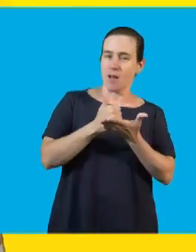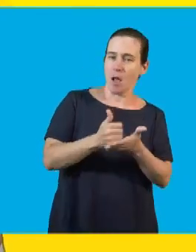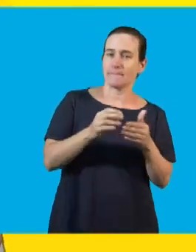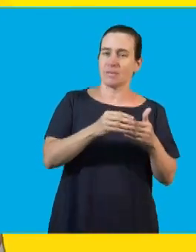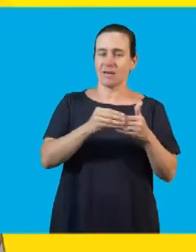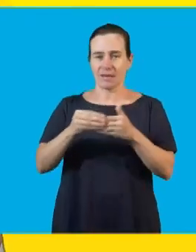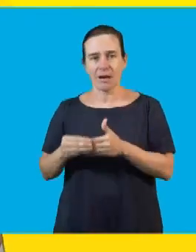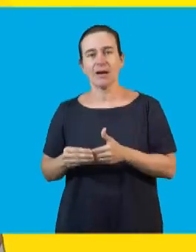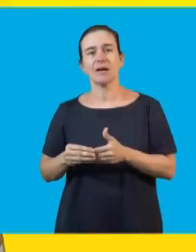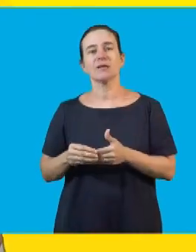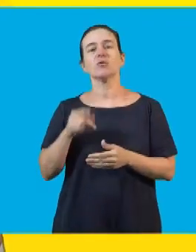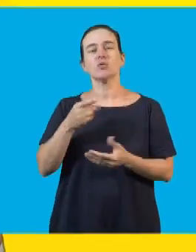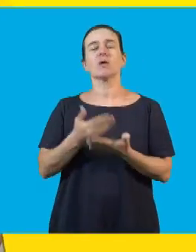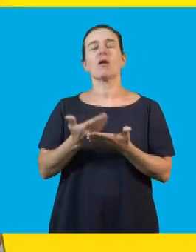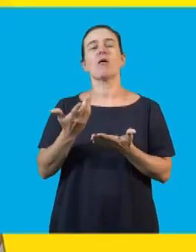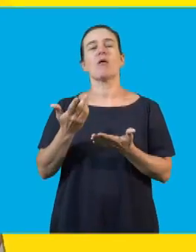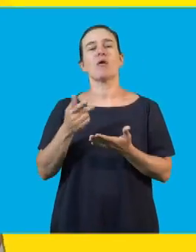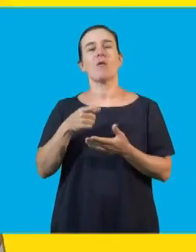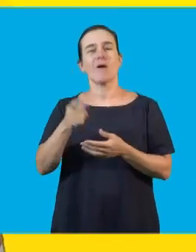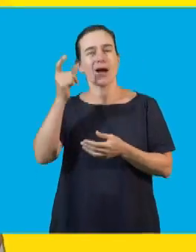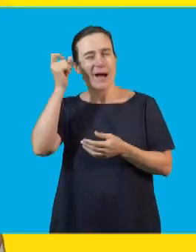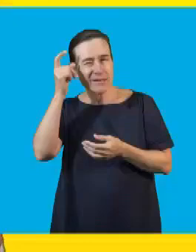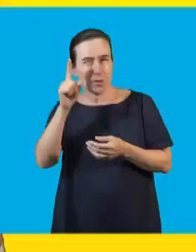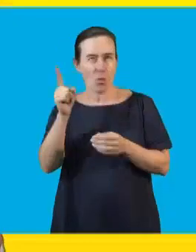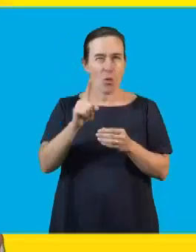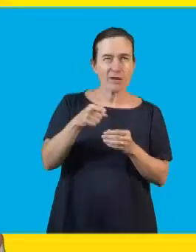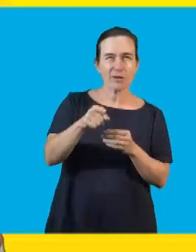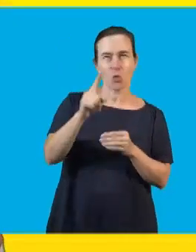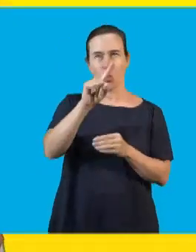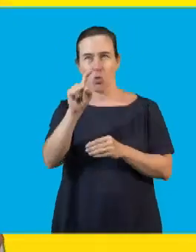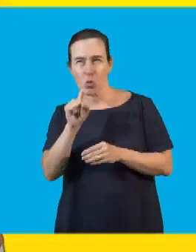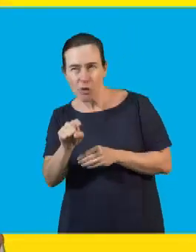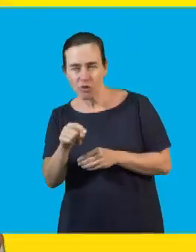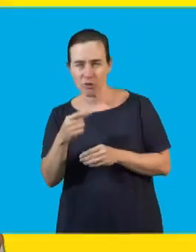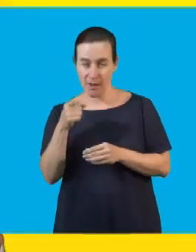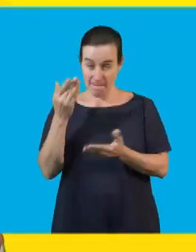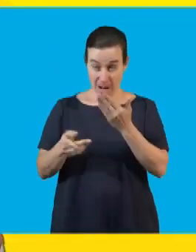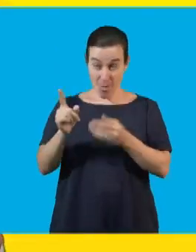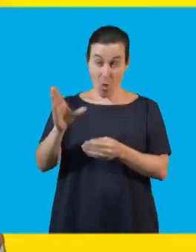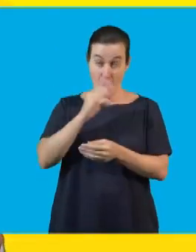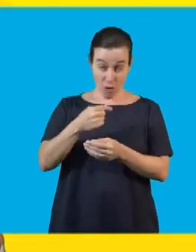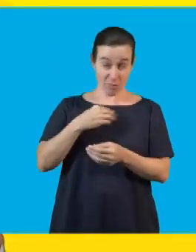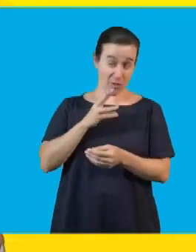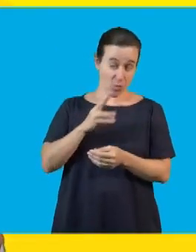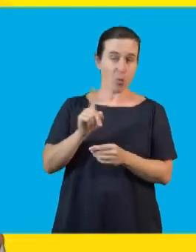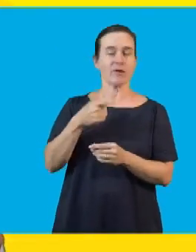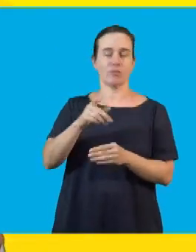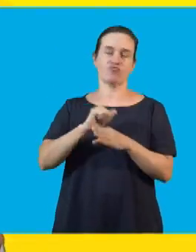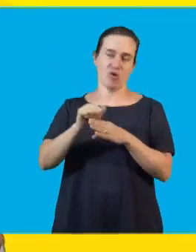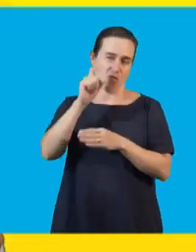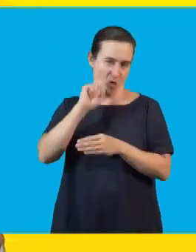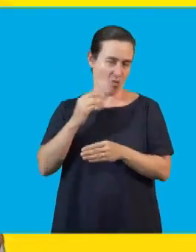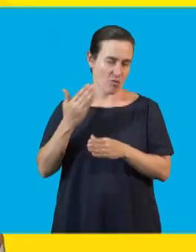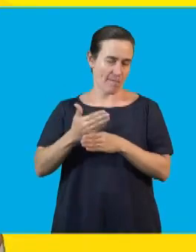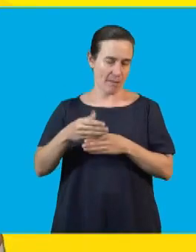to guide you and you get familiar with the kind of questions that examiners put out on cartoons,